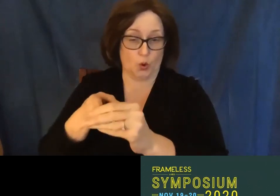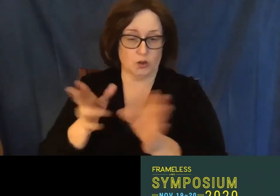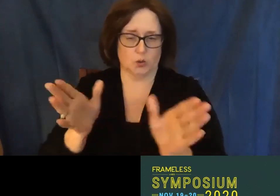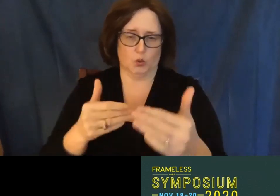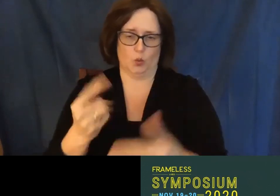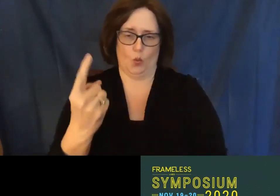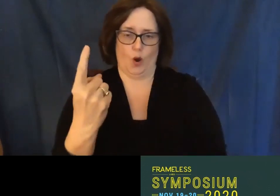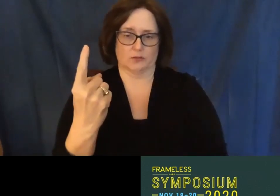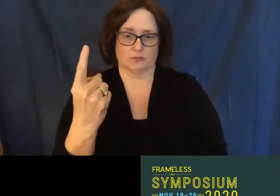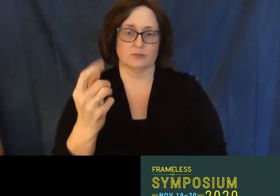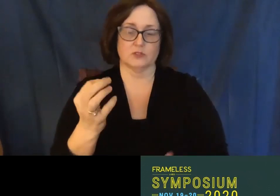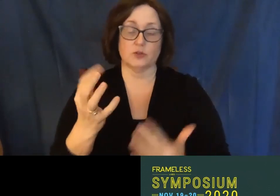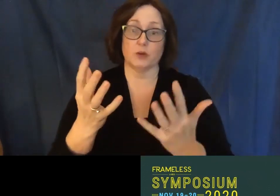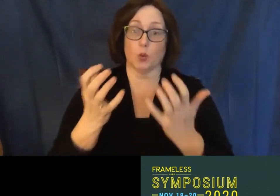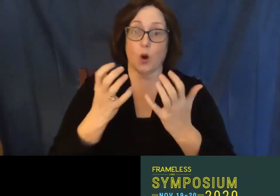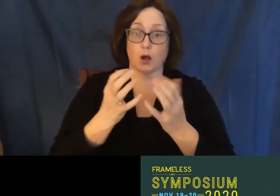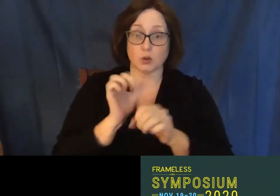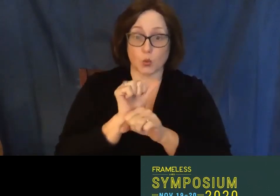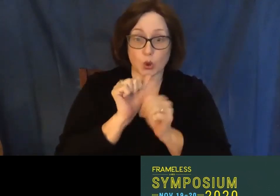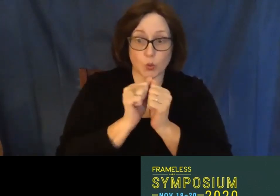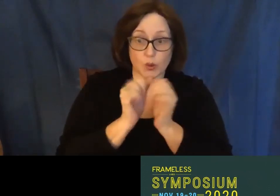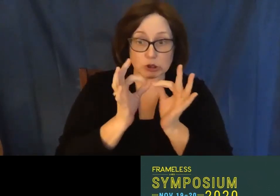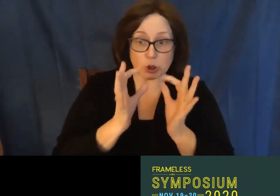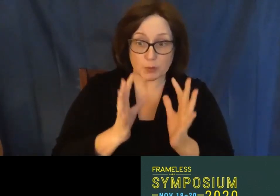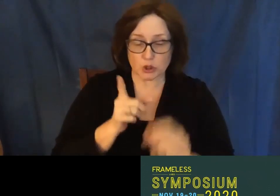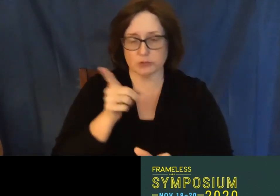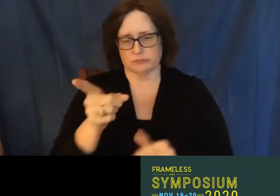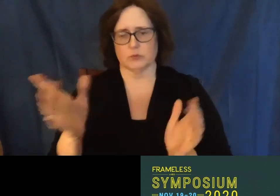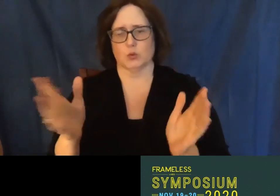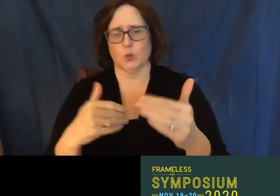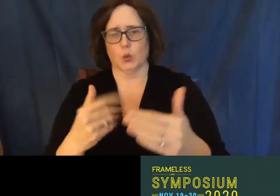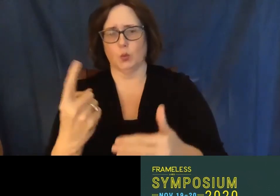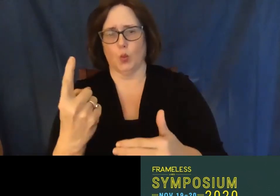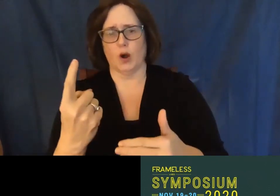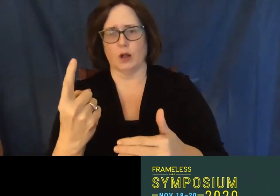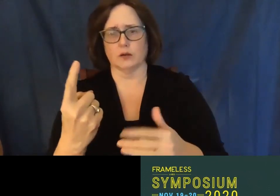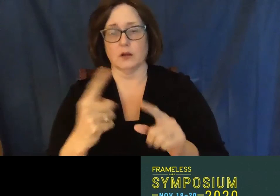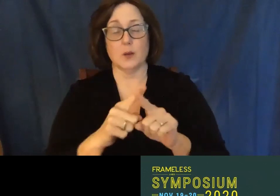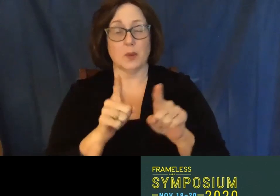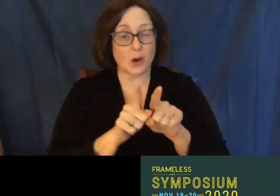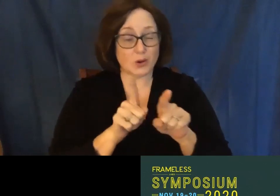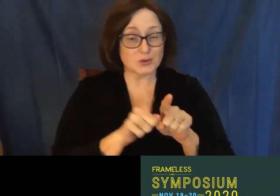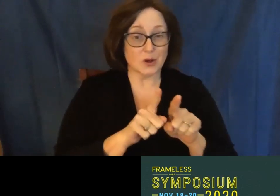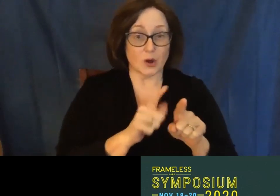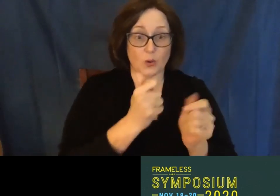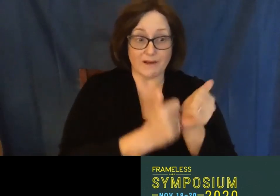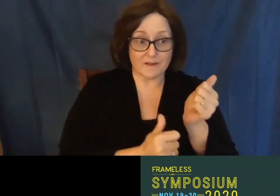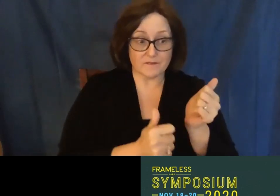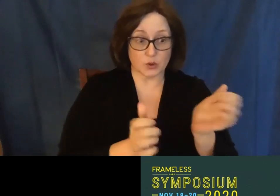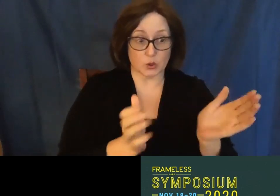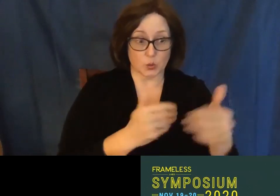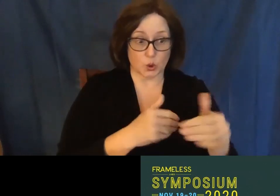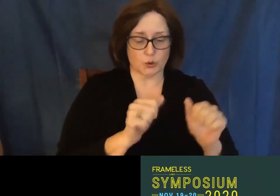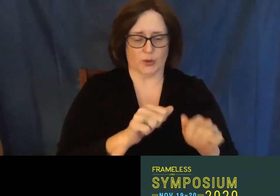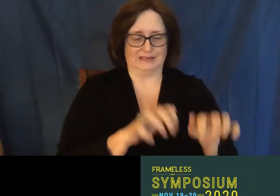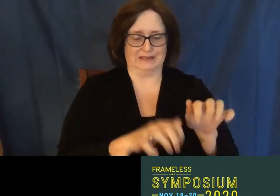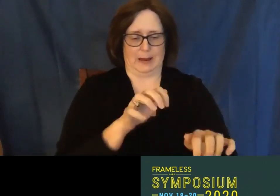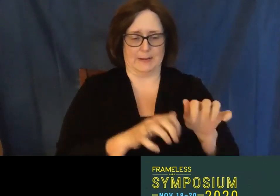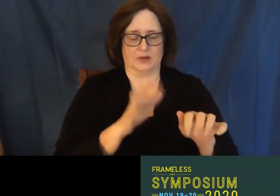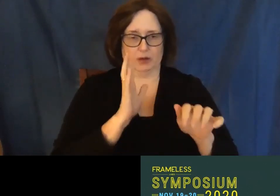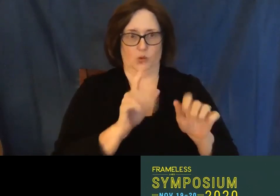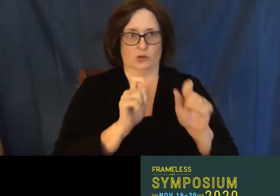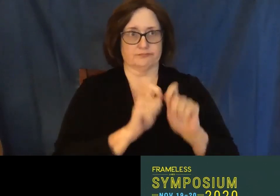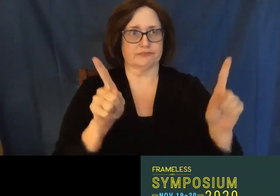need interpreting, you should go there. But in all the rooms, there is a text typing capability that will broadcast everyone in the room if you need